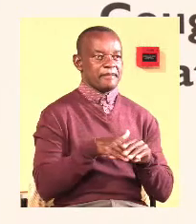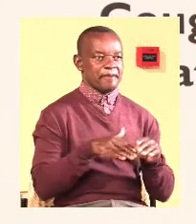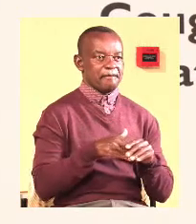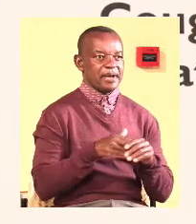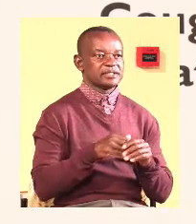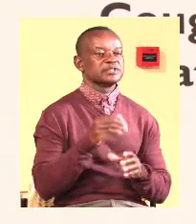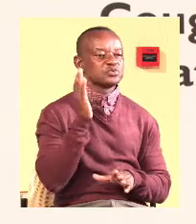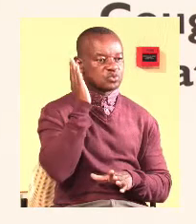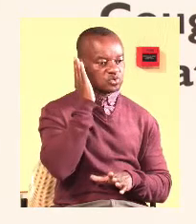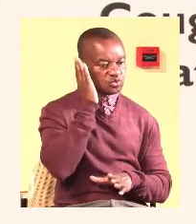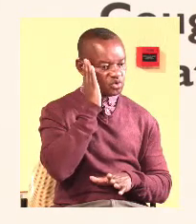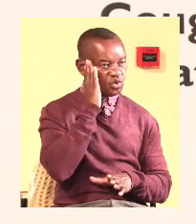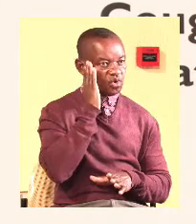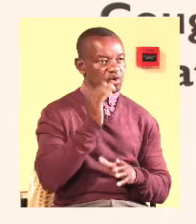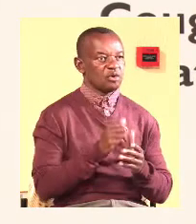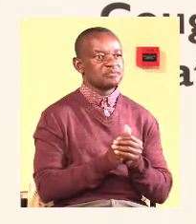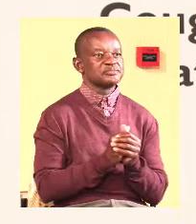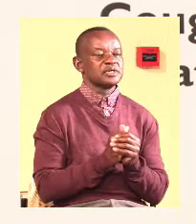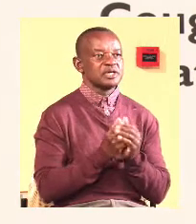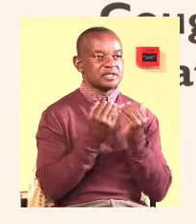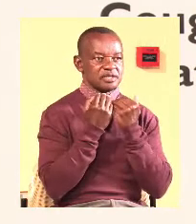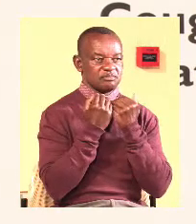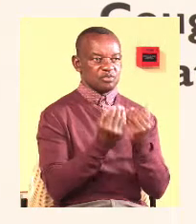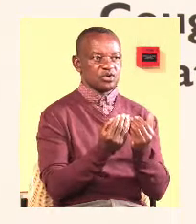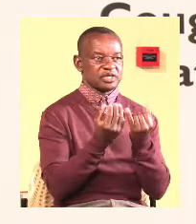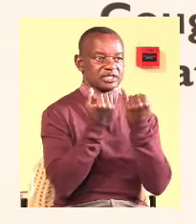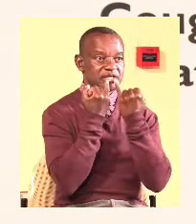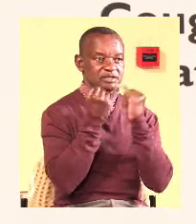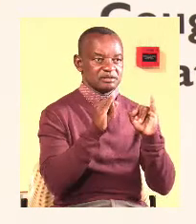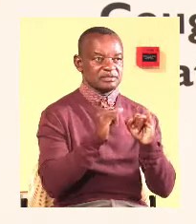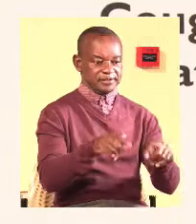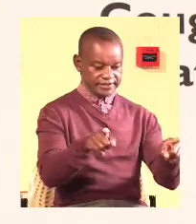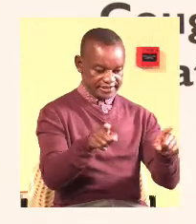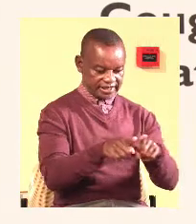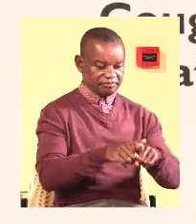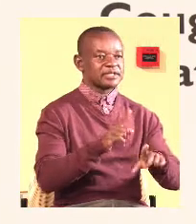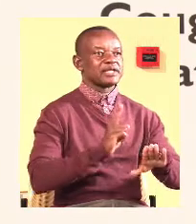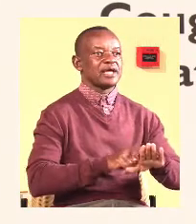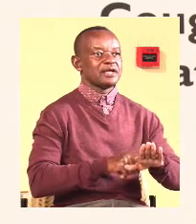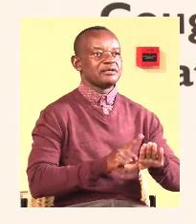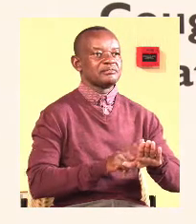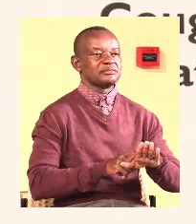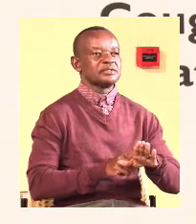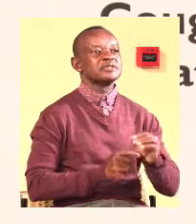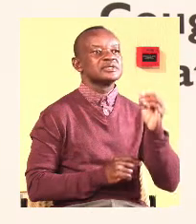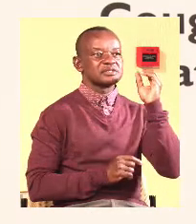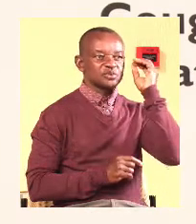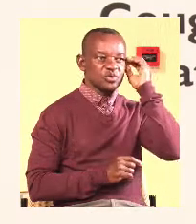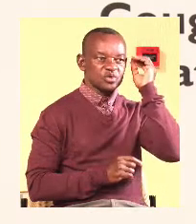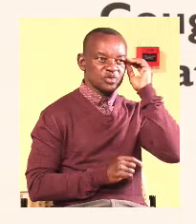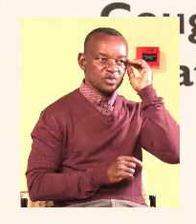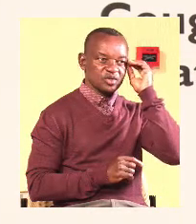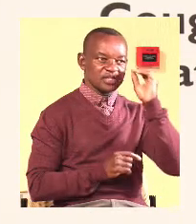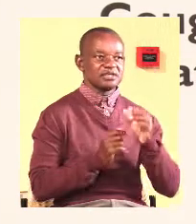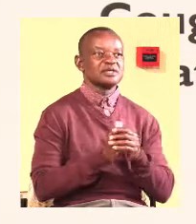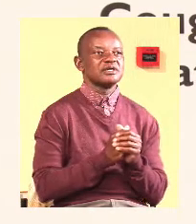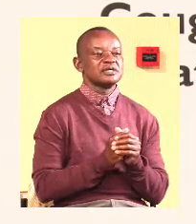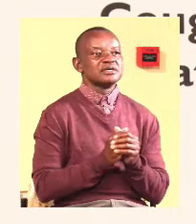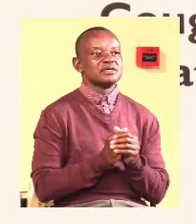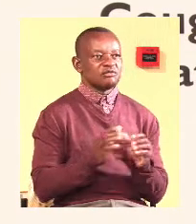information, and at the same time also ensuring that they are updated, because at the end of the